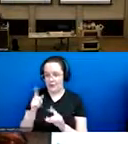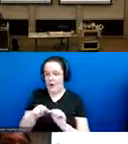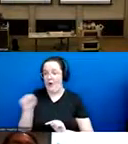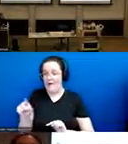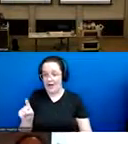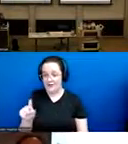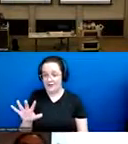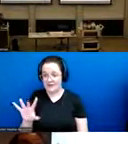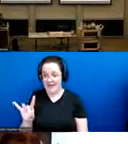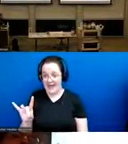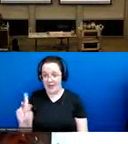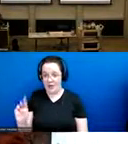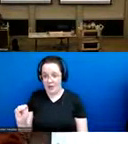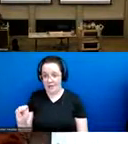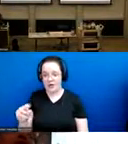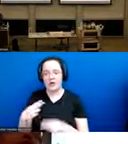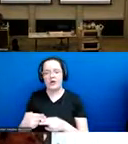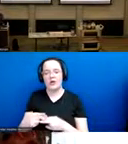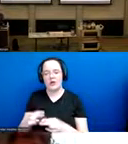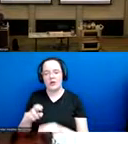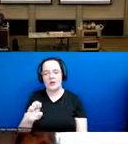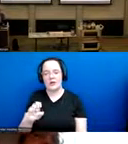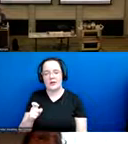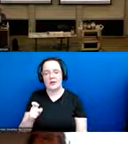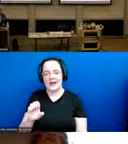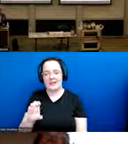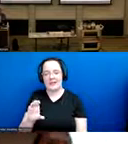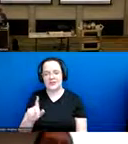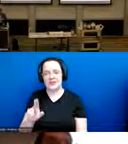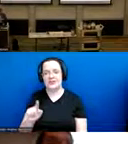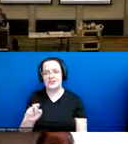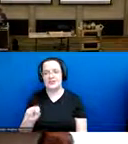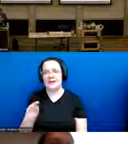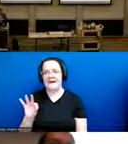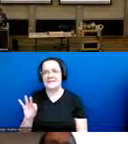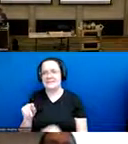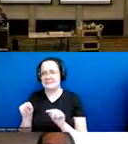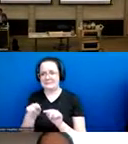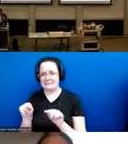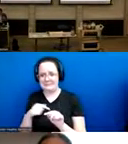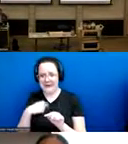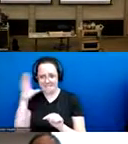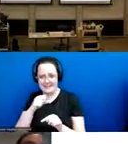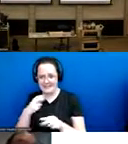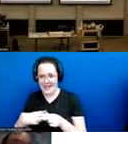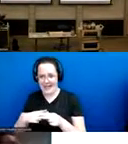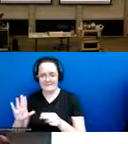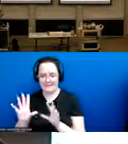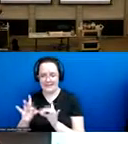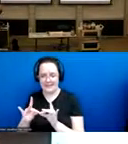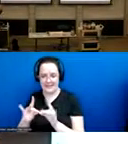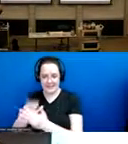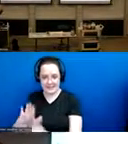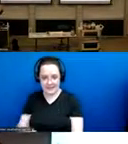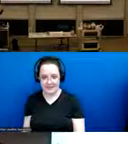is called an execution of the Cabrillo entanglement scheme, first proposed in 1990. Right? And then you see it for